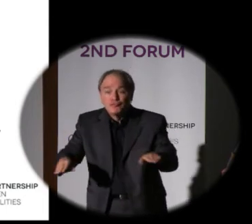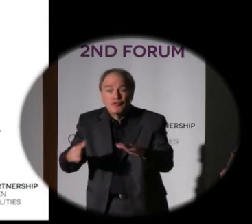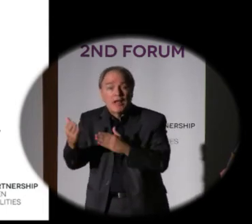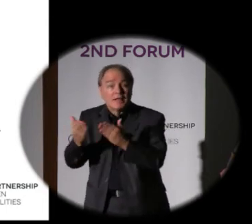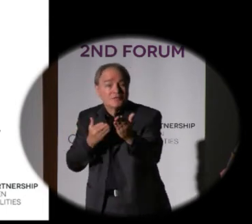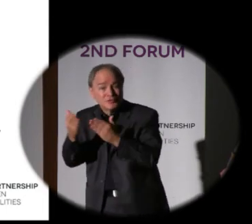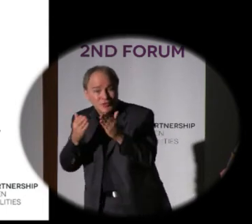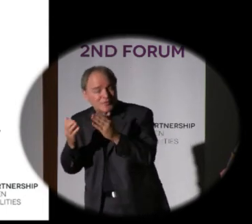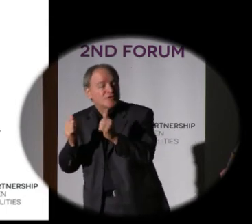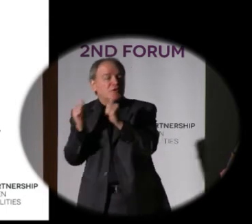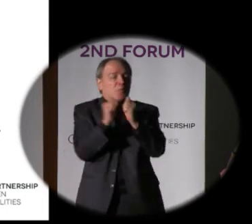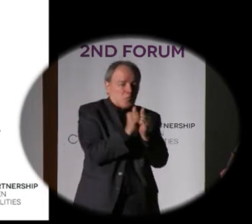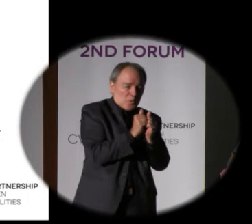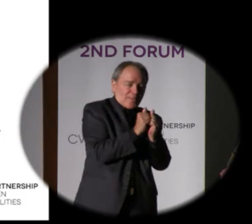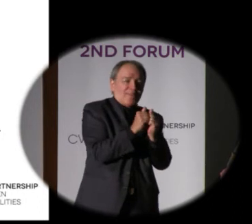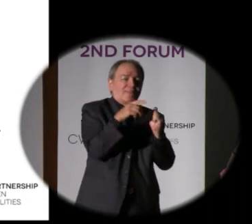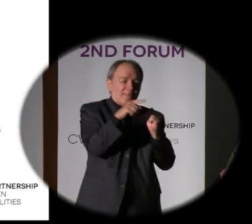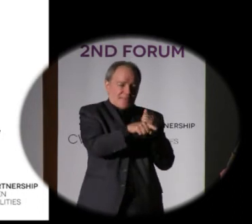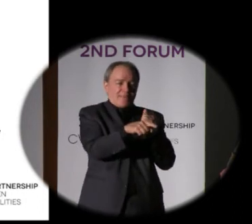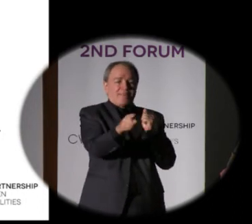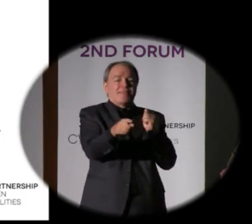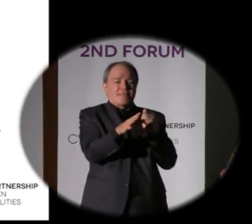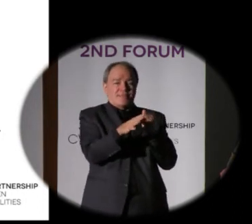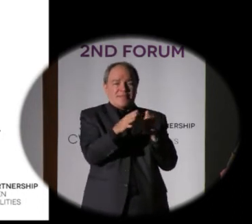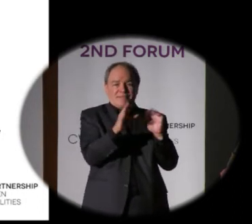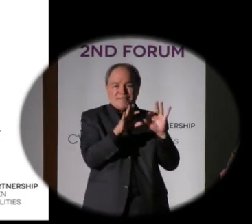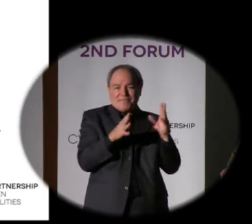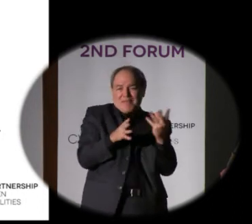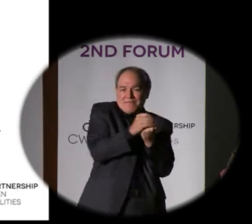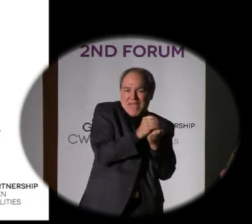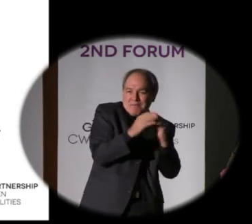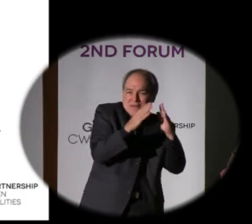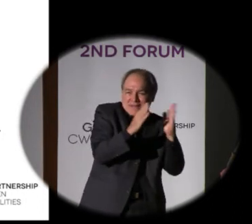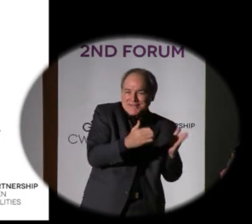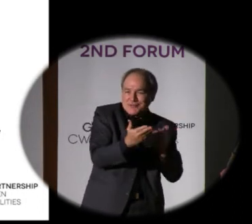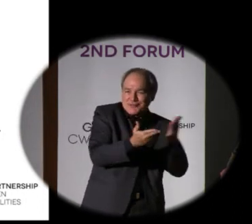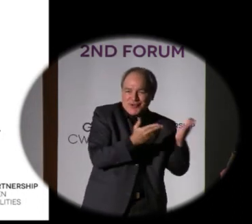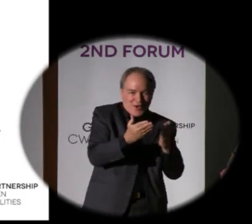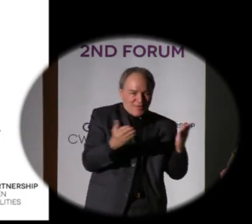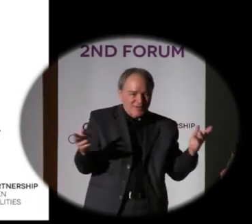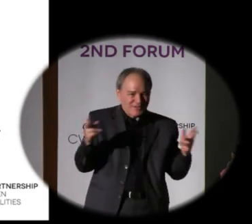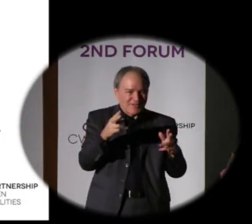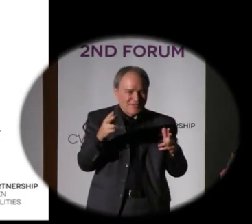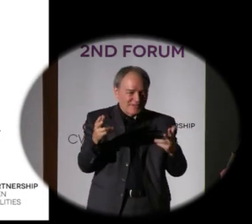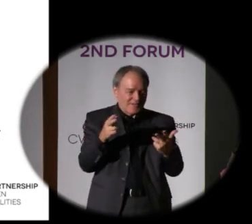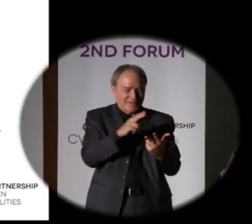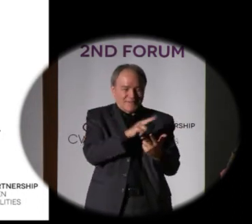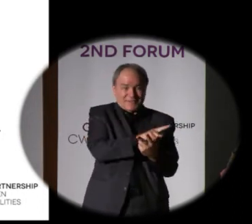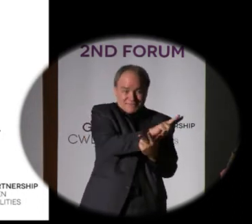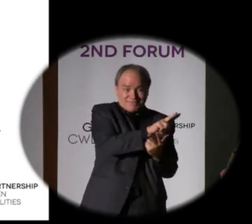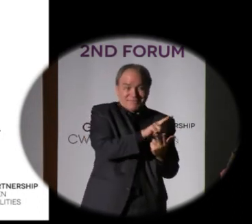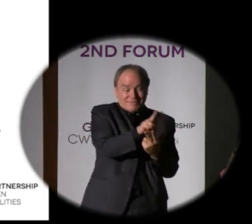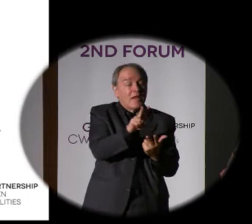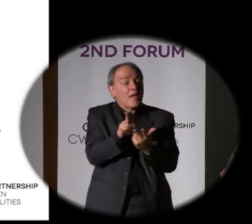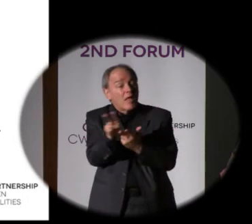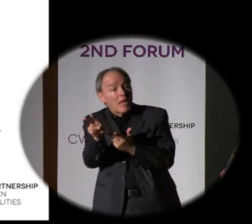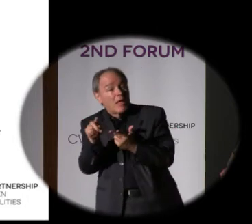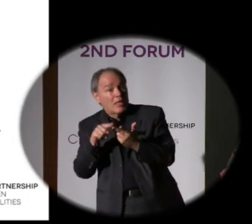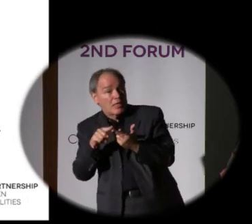with family-focused and community-based services. And then, of course, a third twin track to be